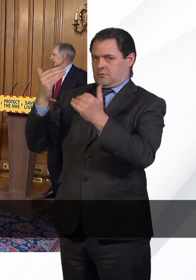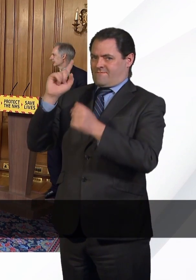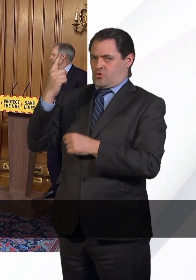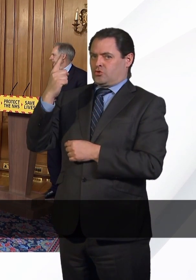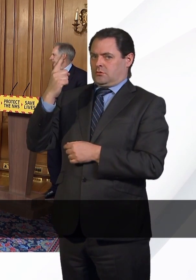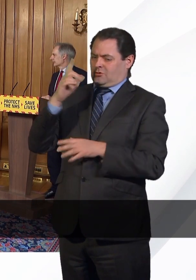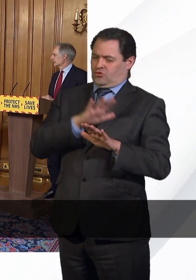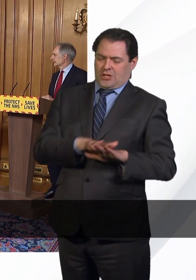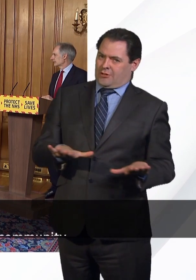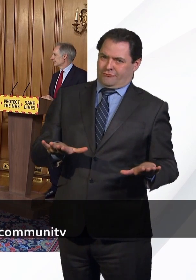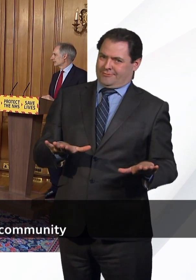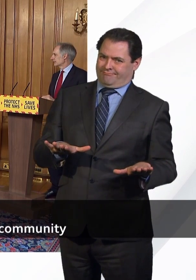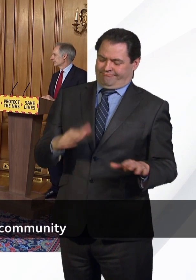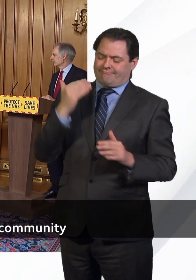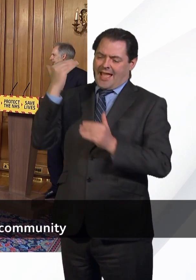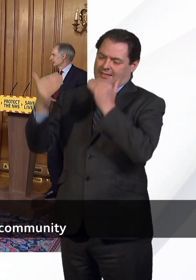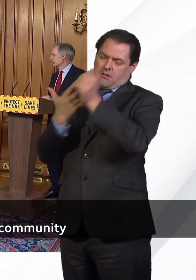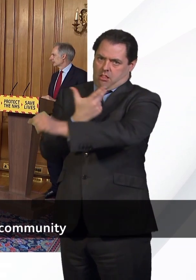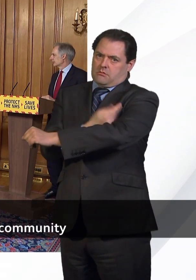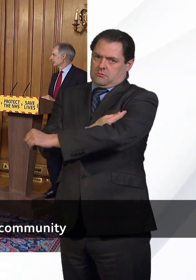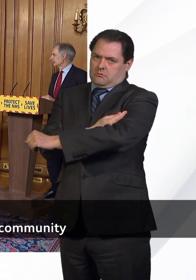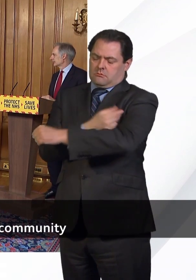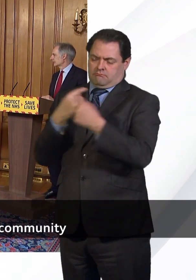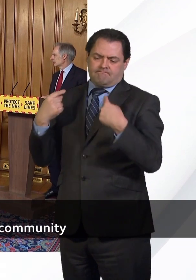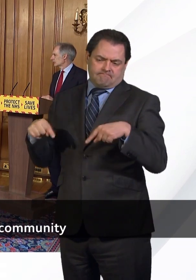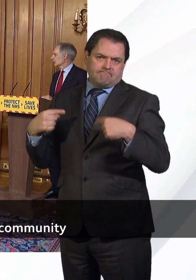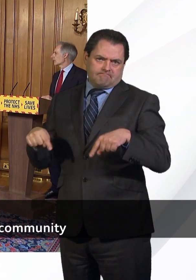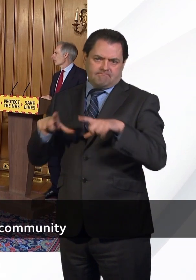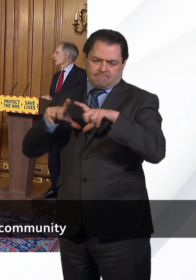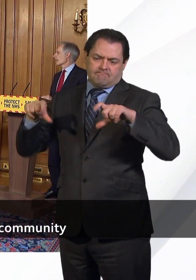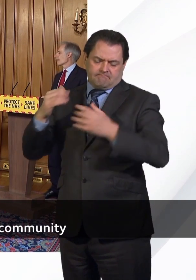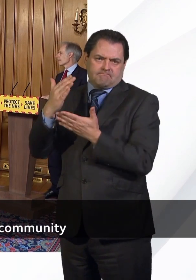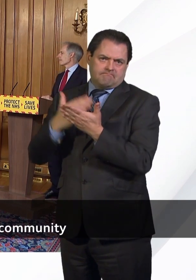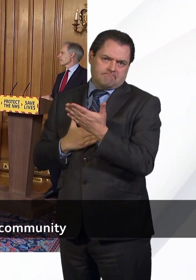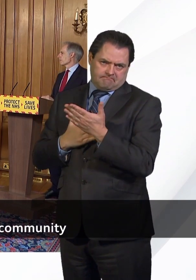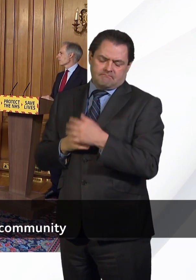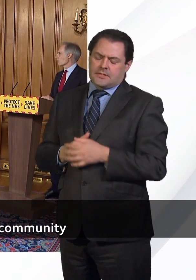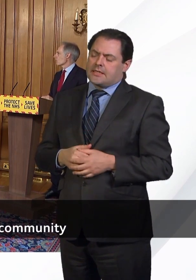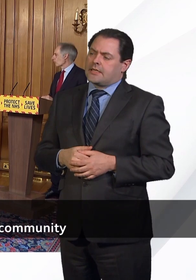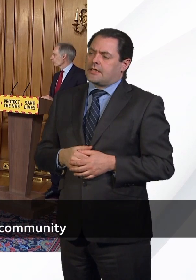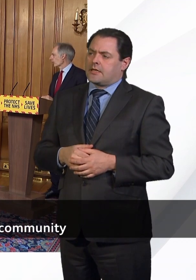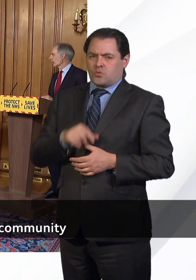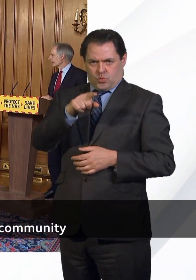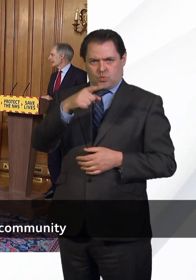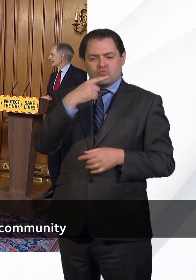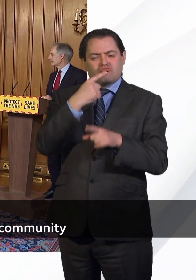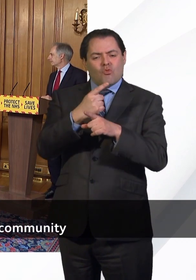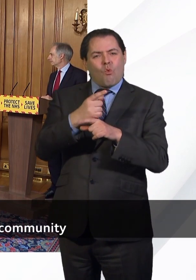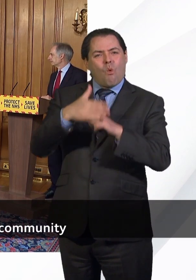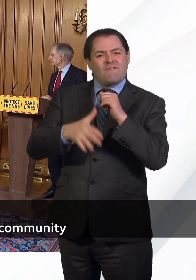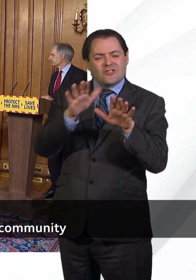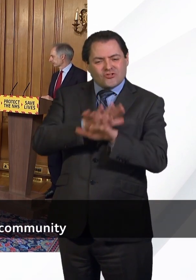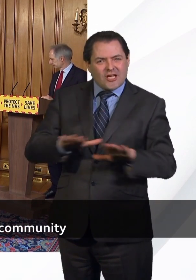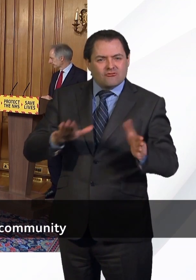instance. And therefore, one has to put some caveats around your question